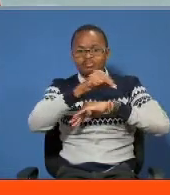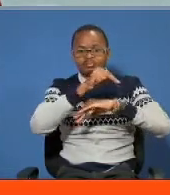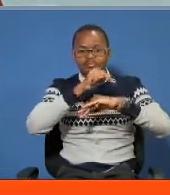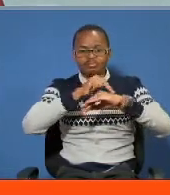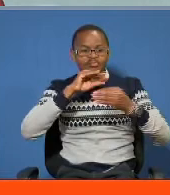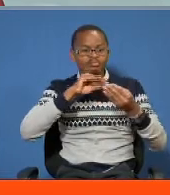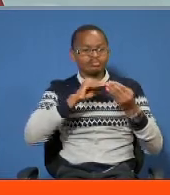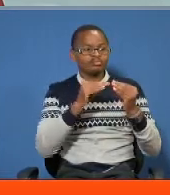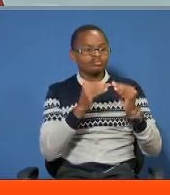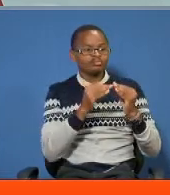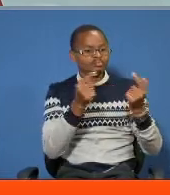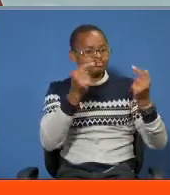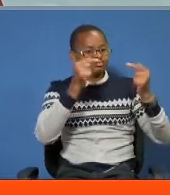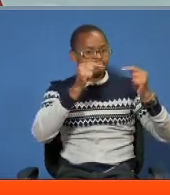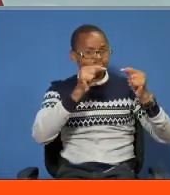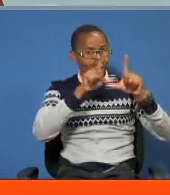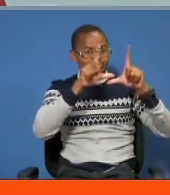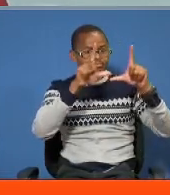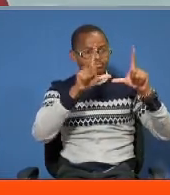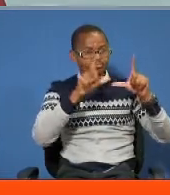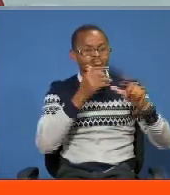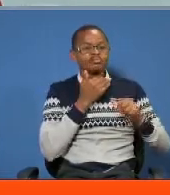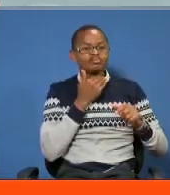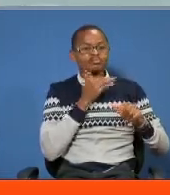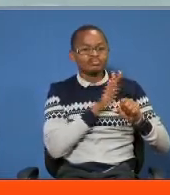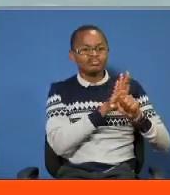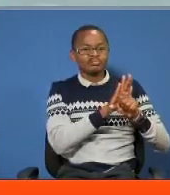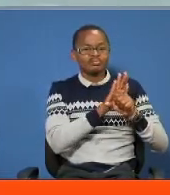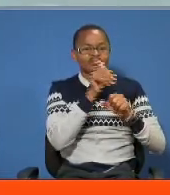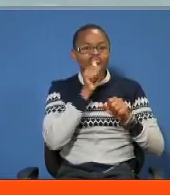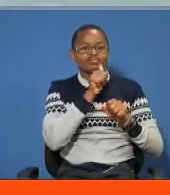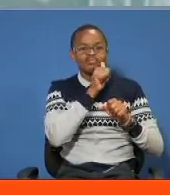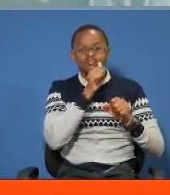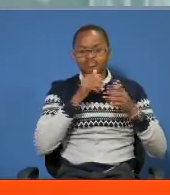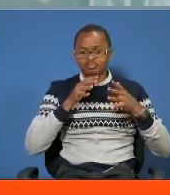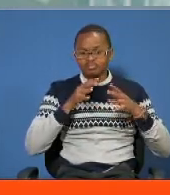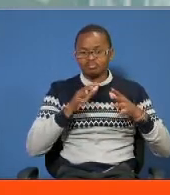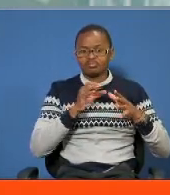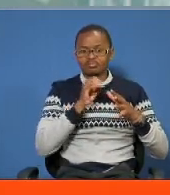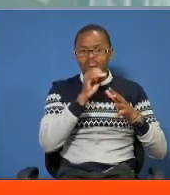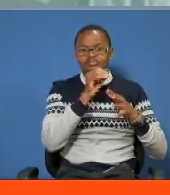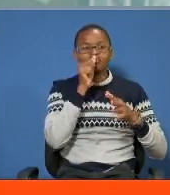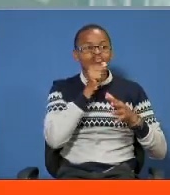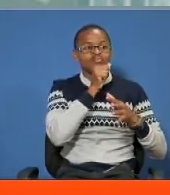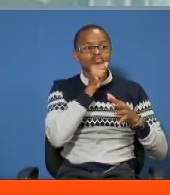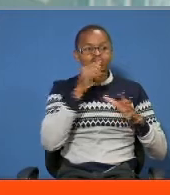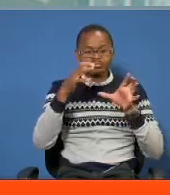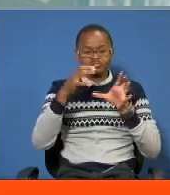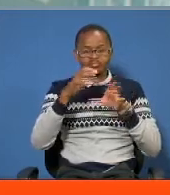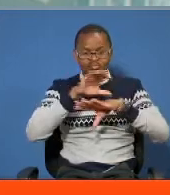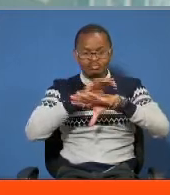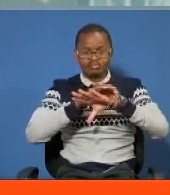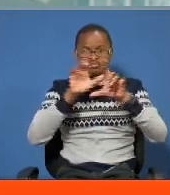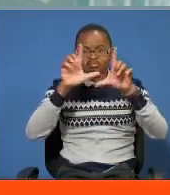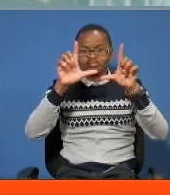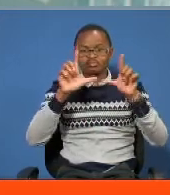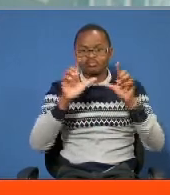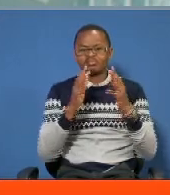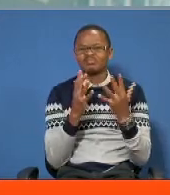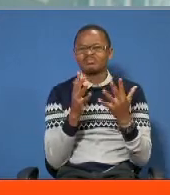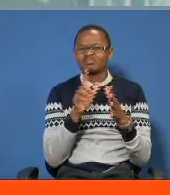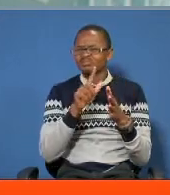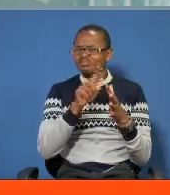Kenya National Innovation Agency come into the picture? Do you push private stakeholders or private investors to get into the